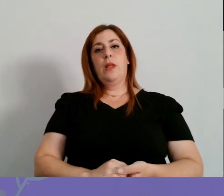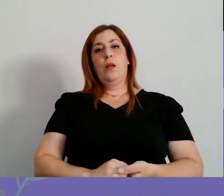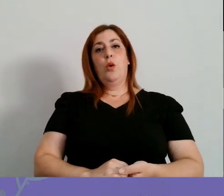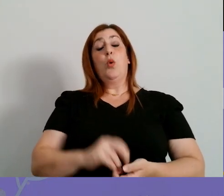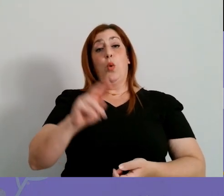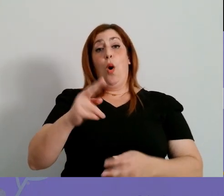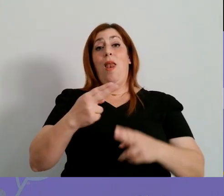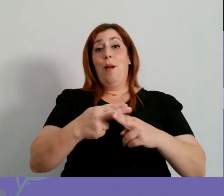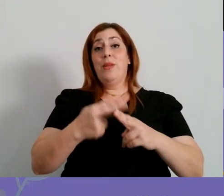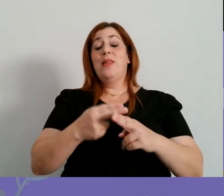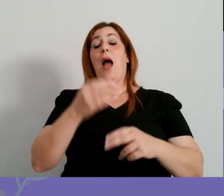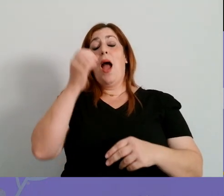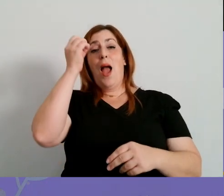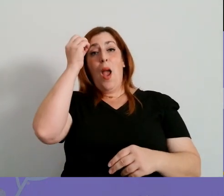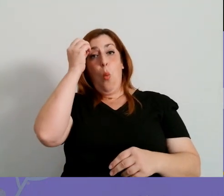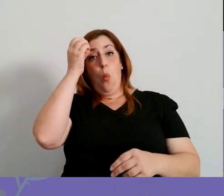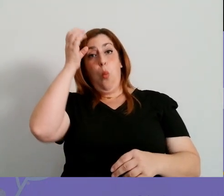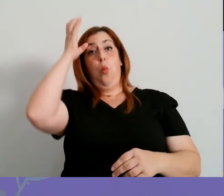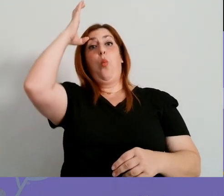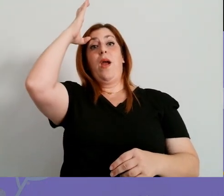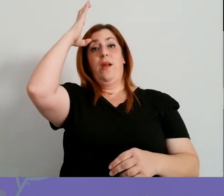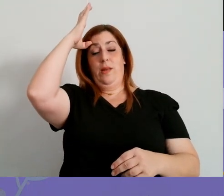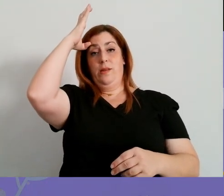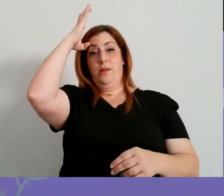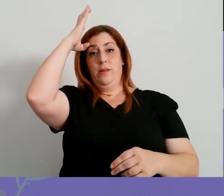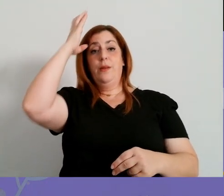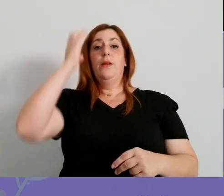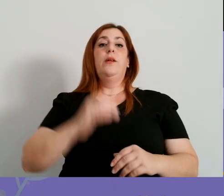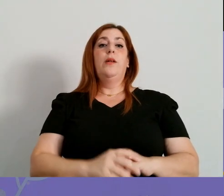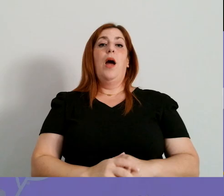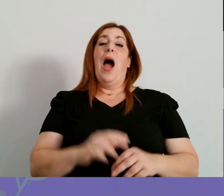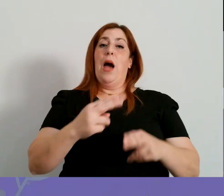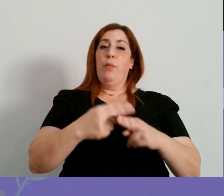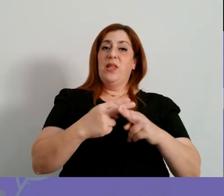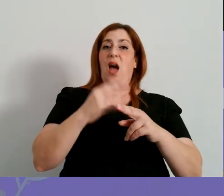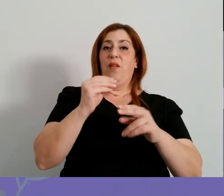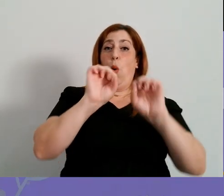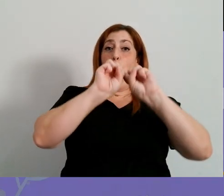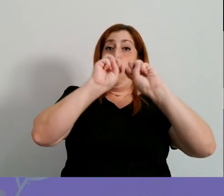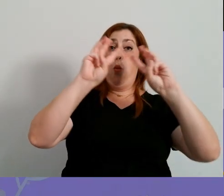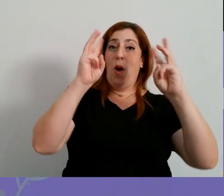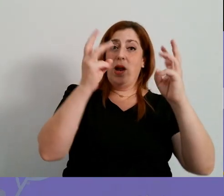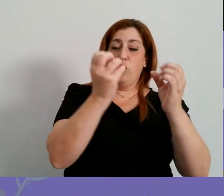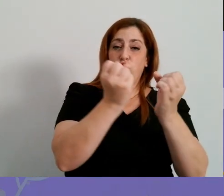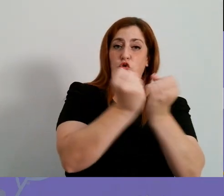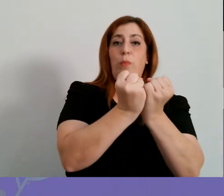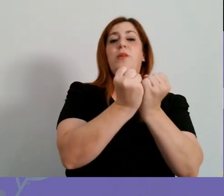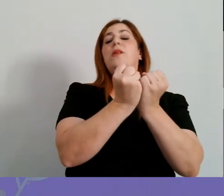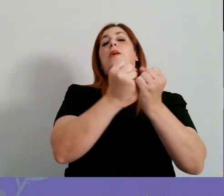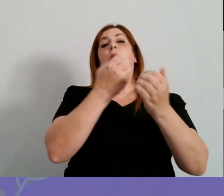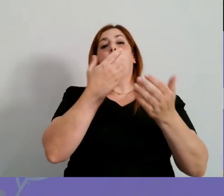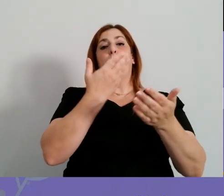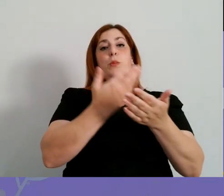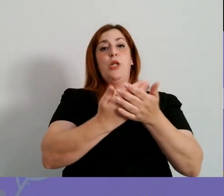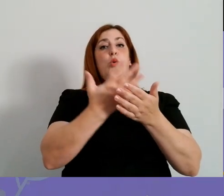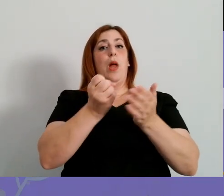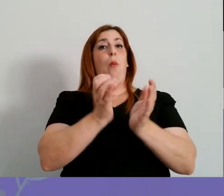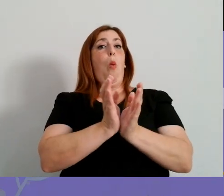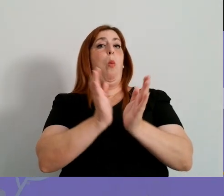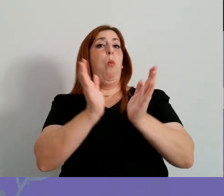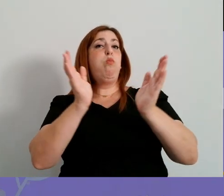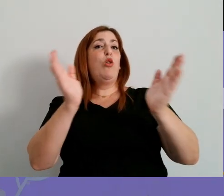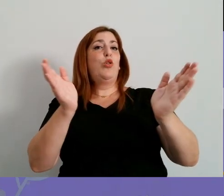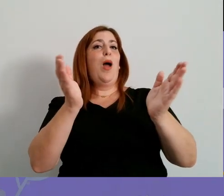There was also awareness raising and discussions. We had a variety of workshops, which was an opportunity